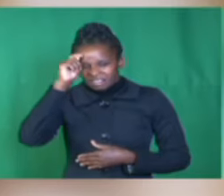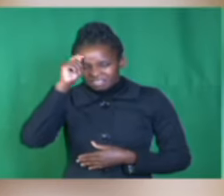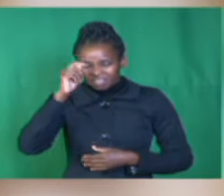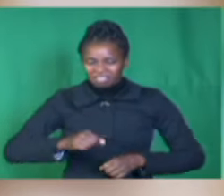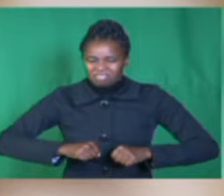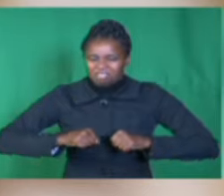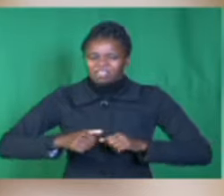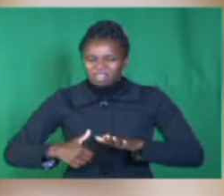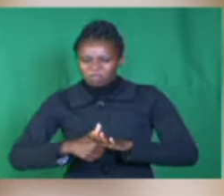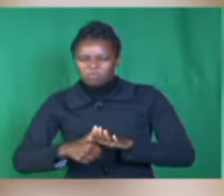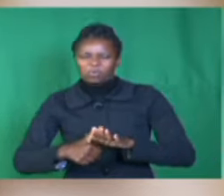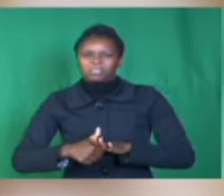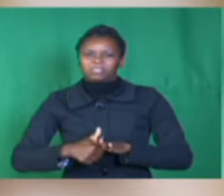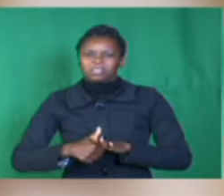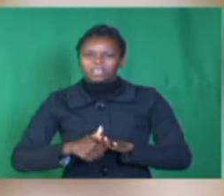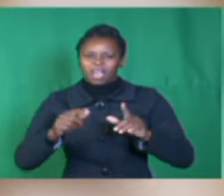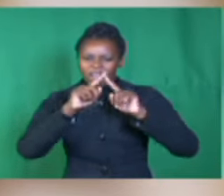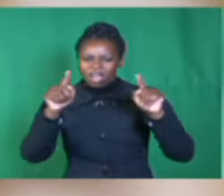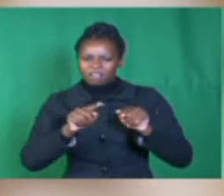important than the Africans.